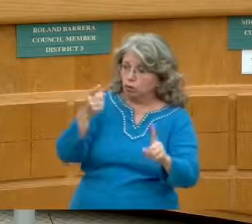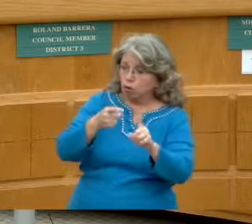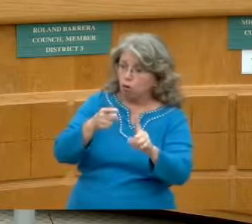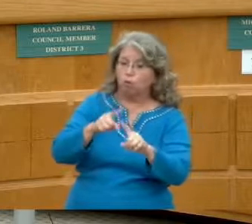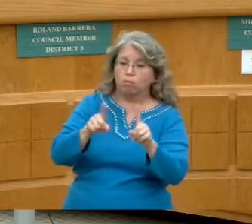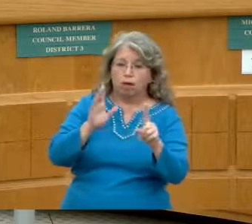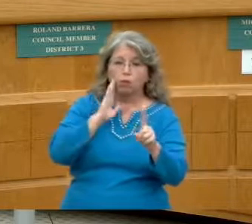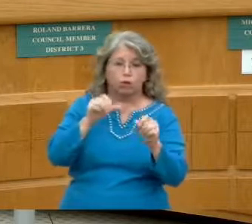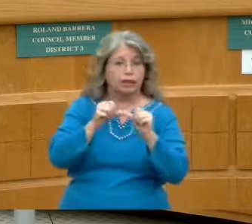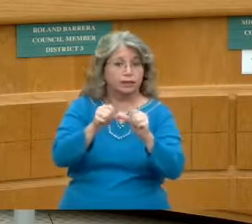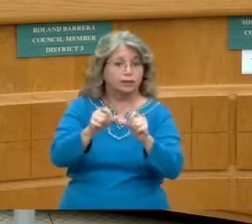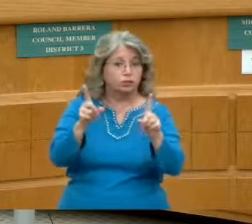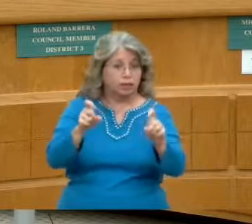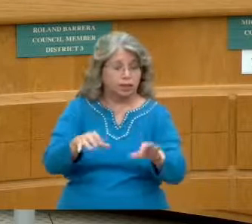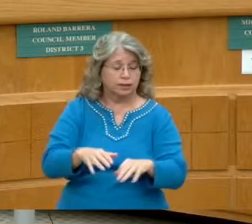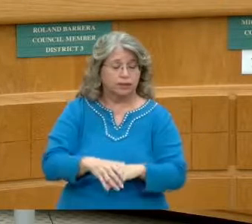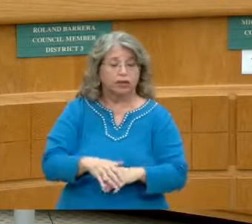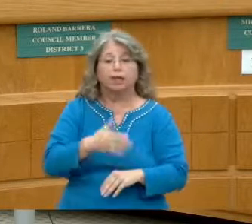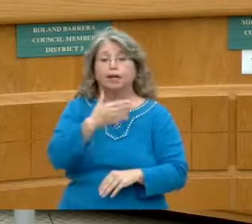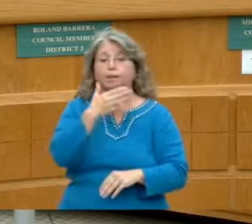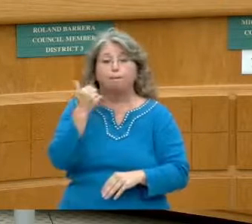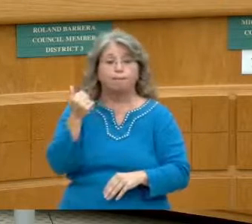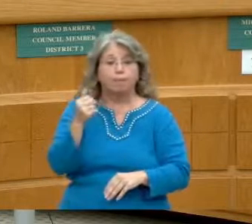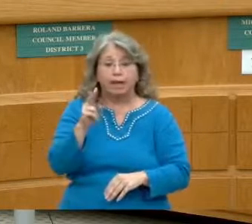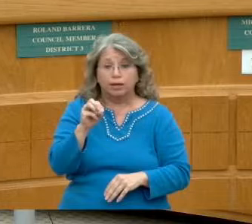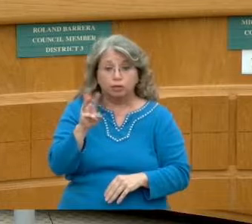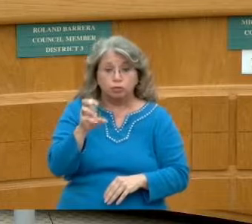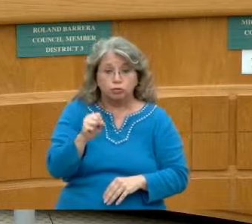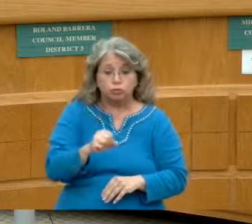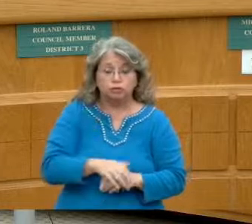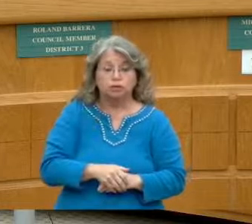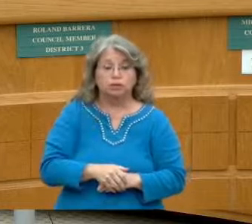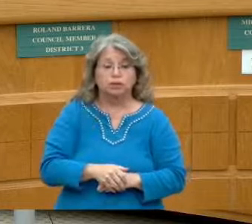But even the better news is that out of the tests that we've provided, the